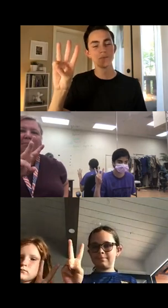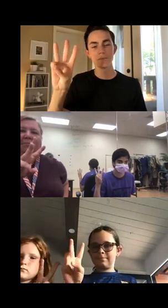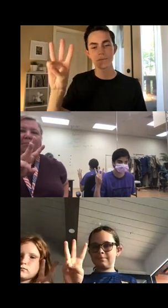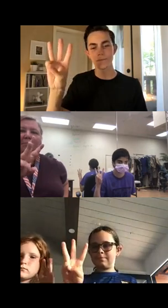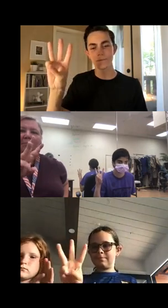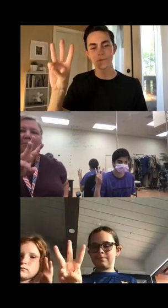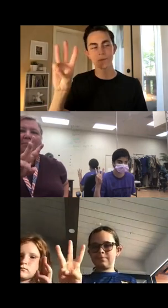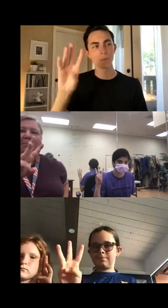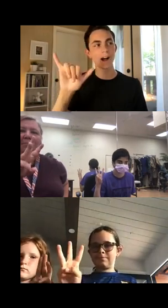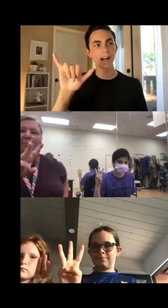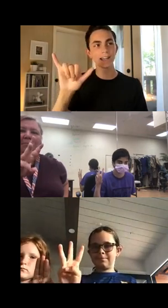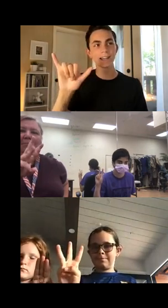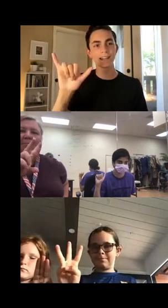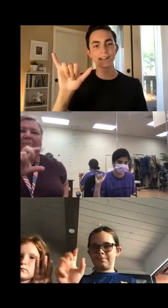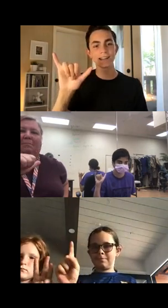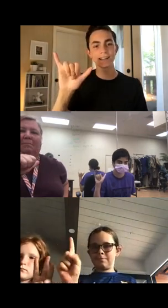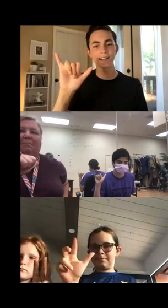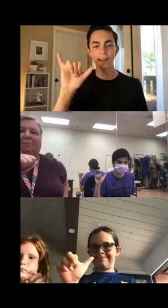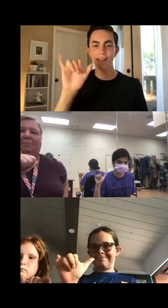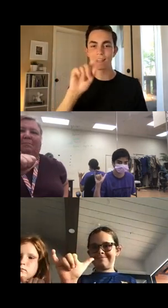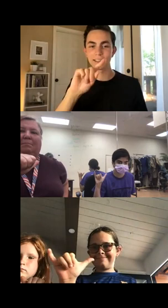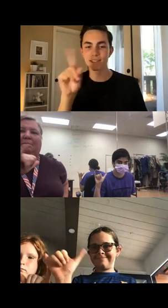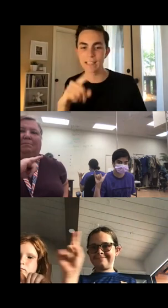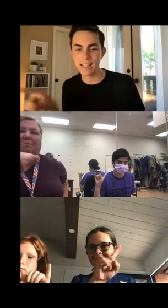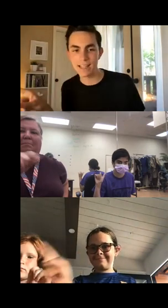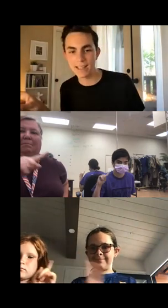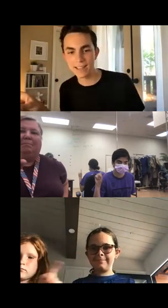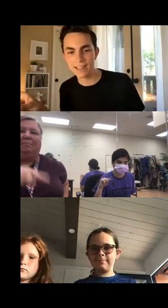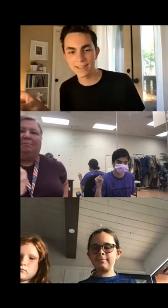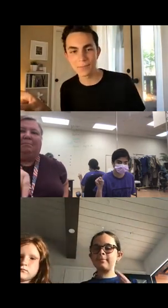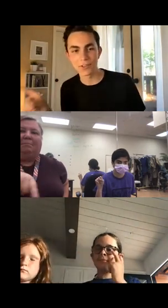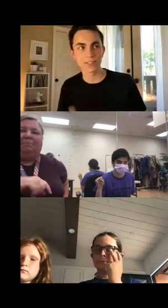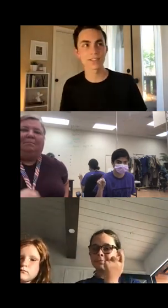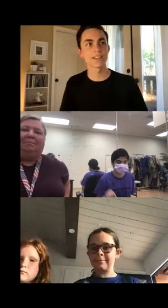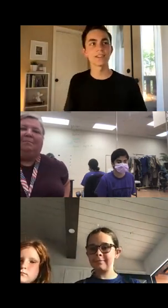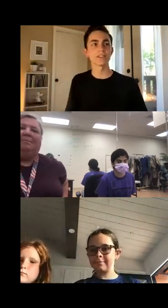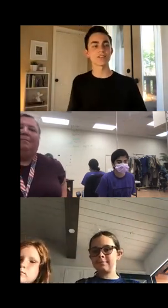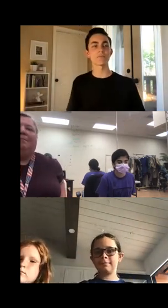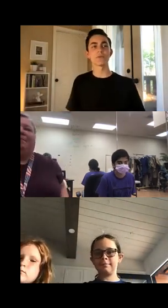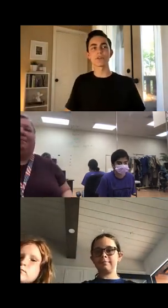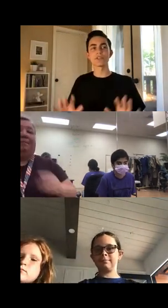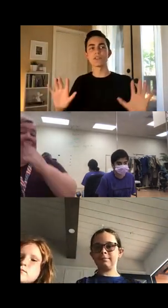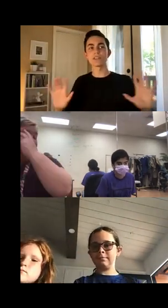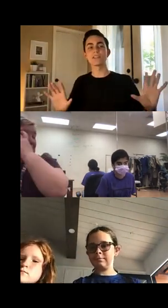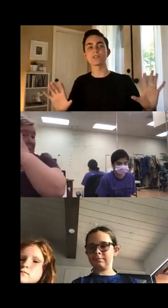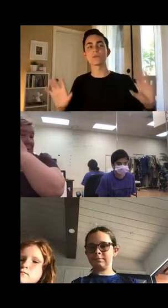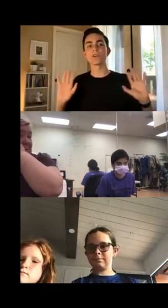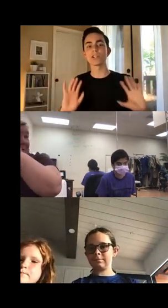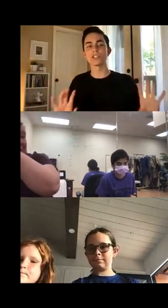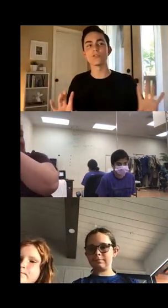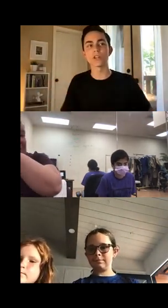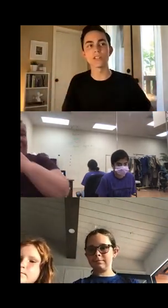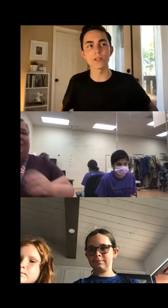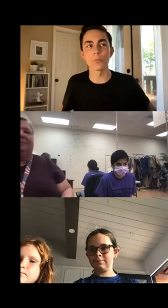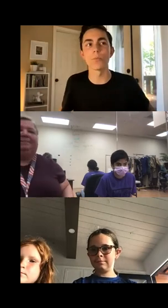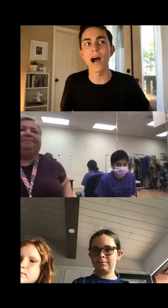W, Y, and Z. Perfect. I'm going to not sign this one. I'll watch